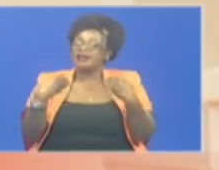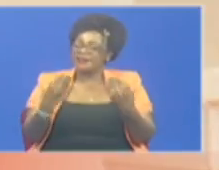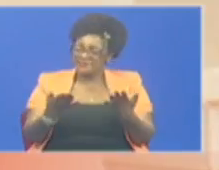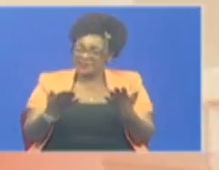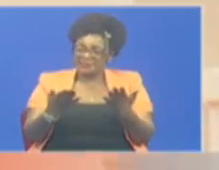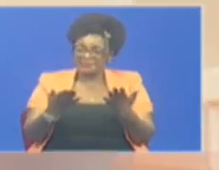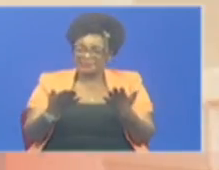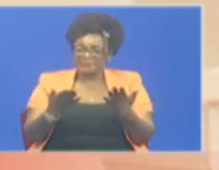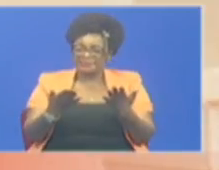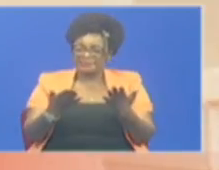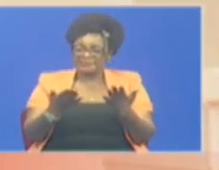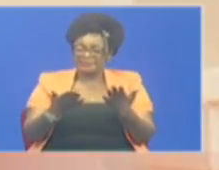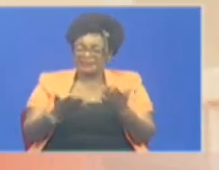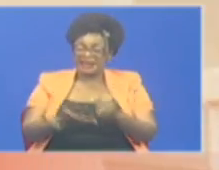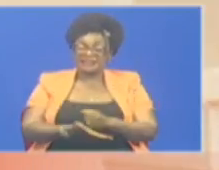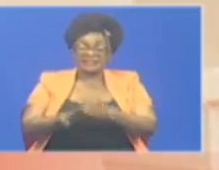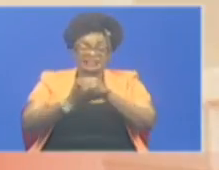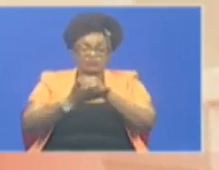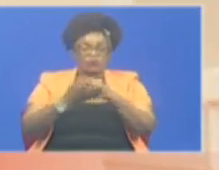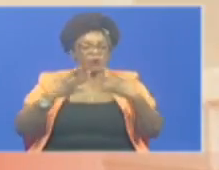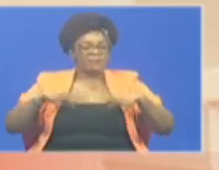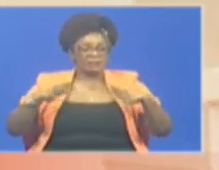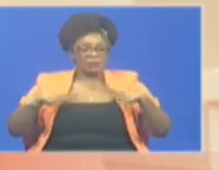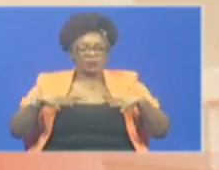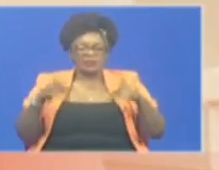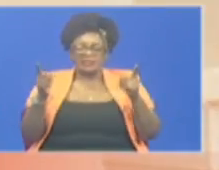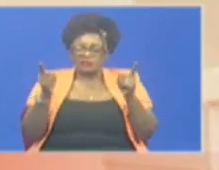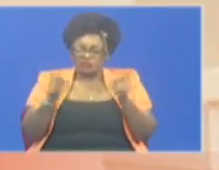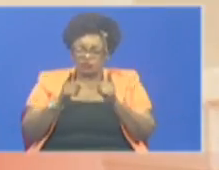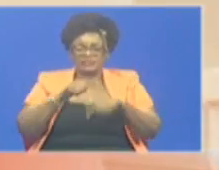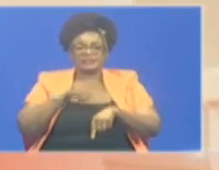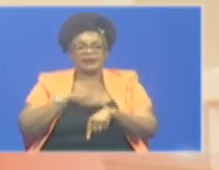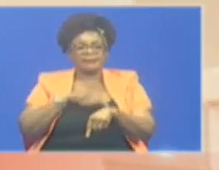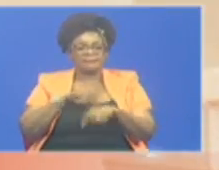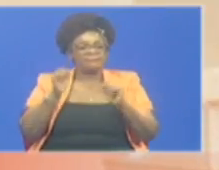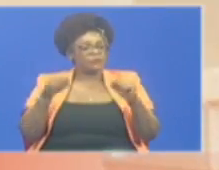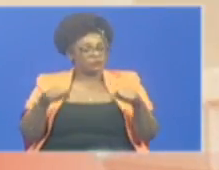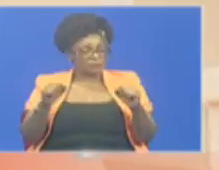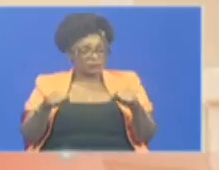assistance to our people in the shortest possible time.